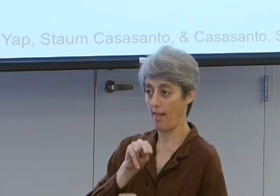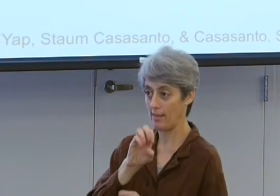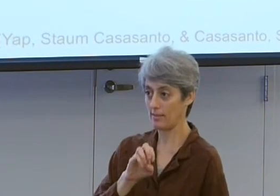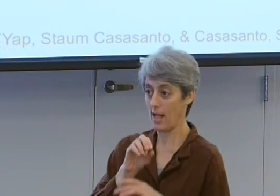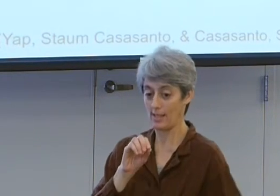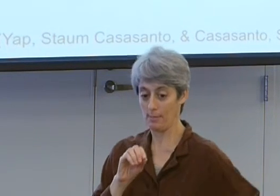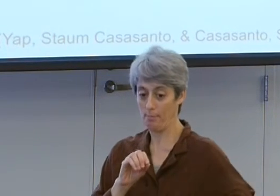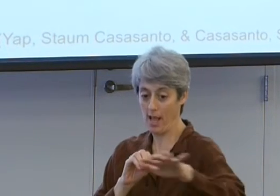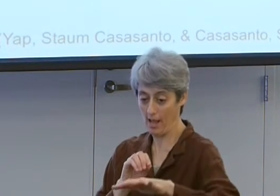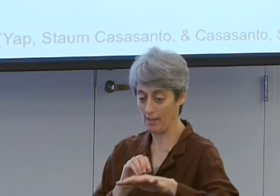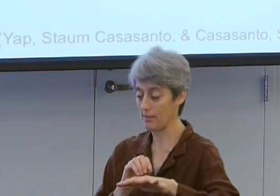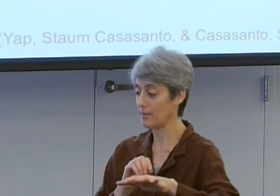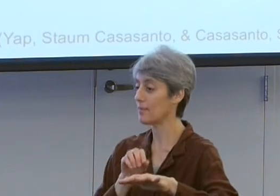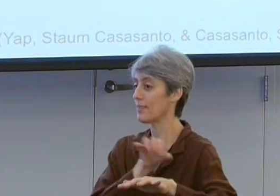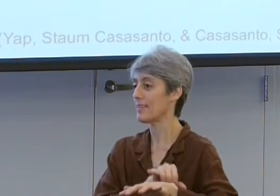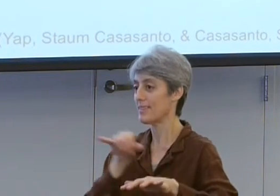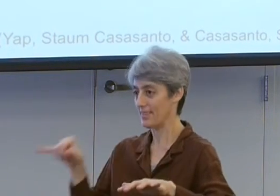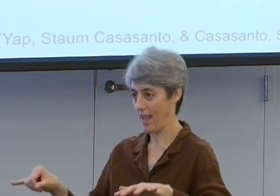a